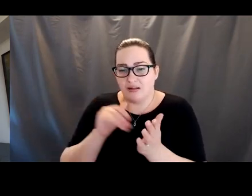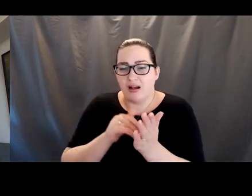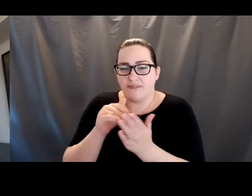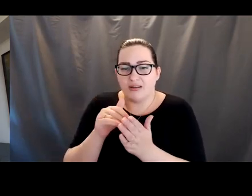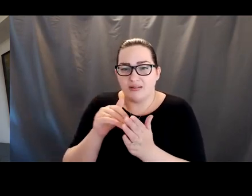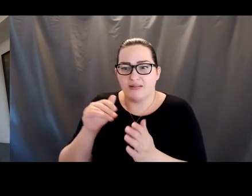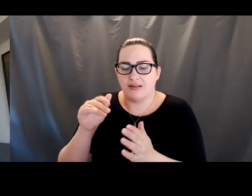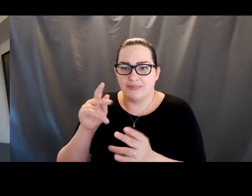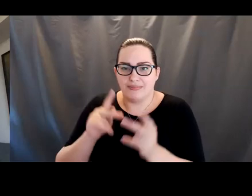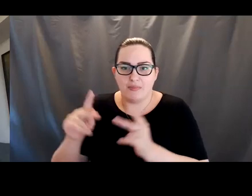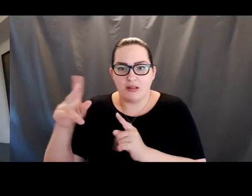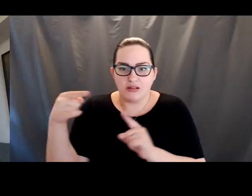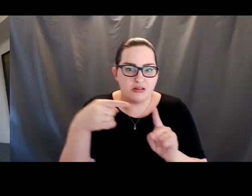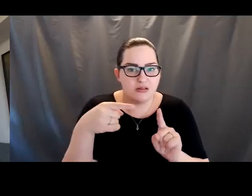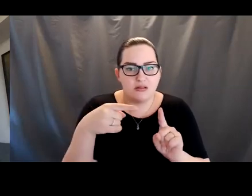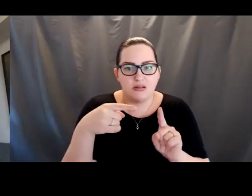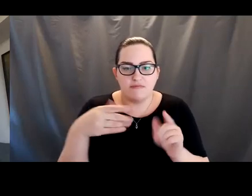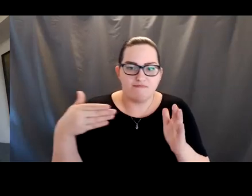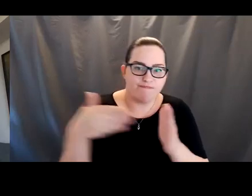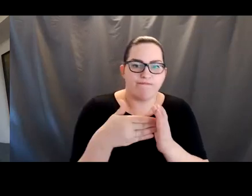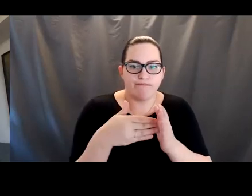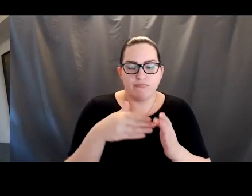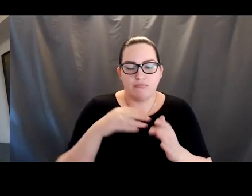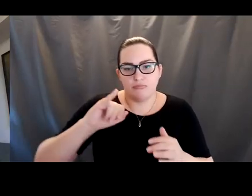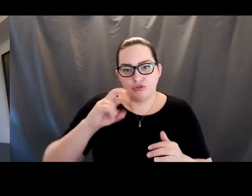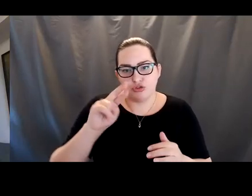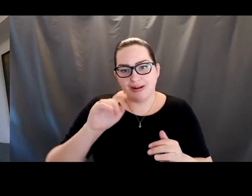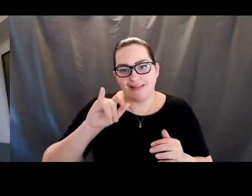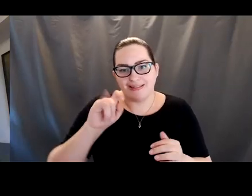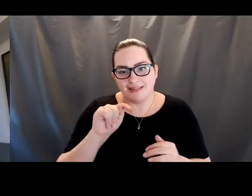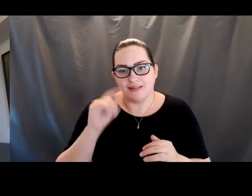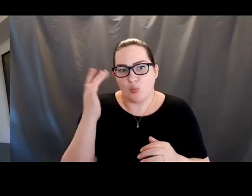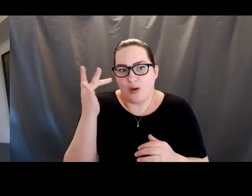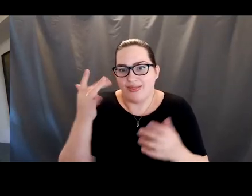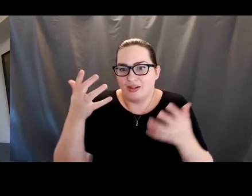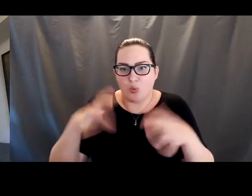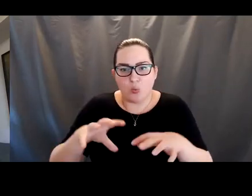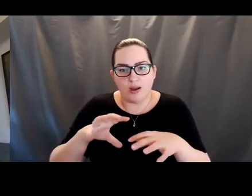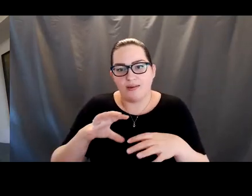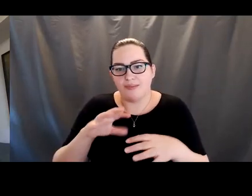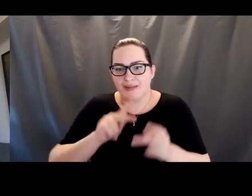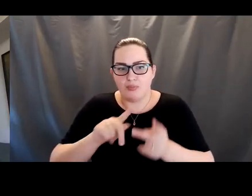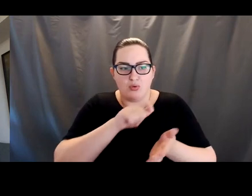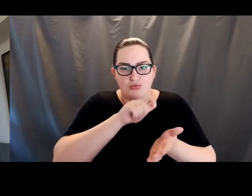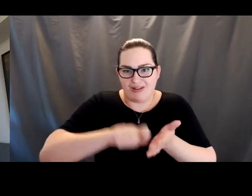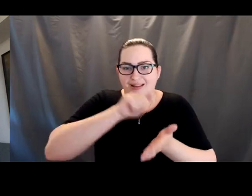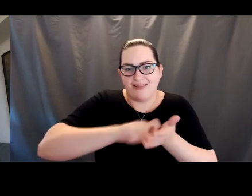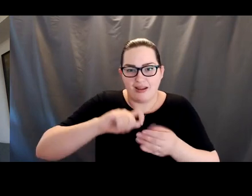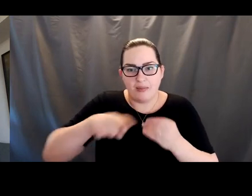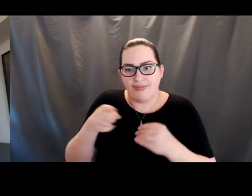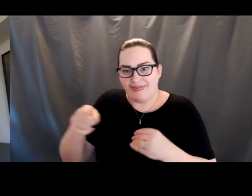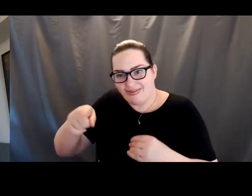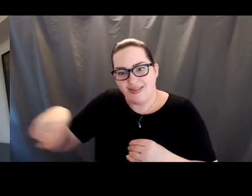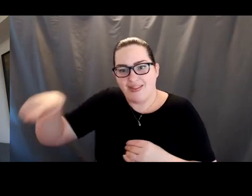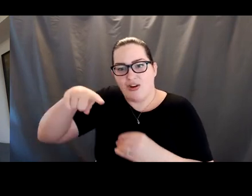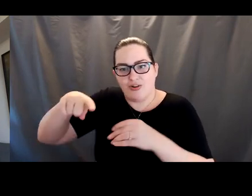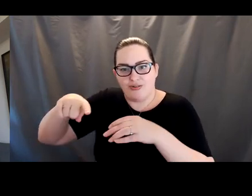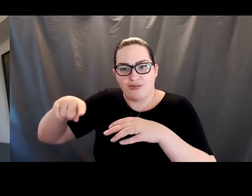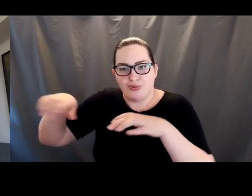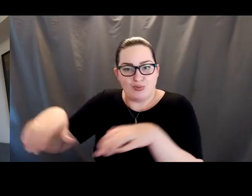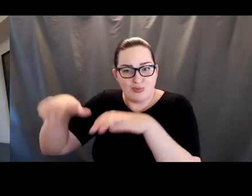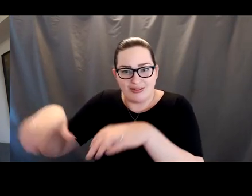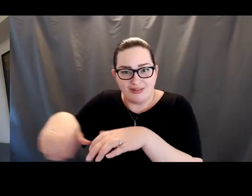repressive governments, they don't want free reporting on what they're doing. they're often some of the first people